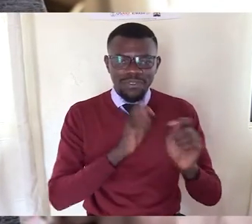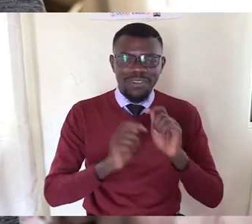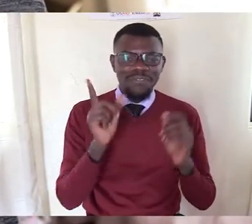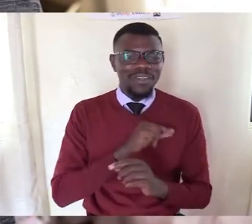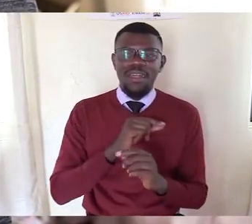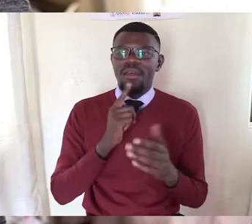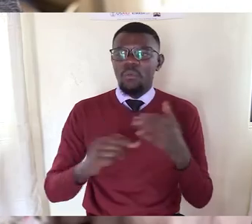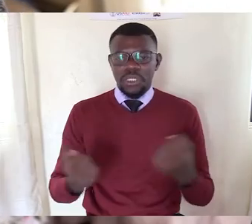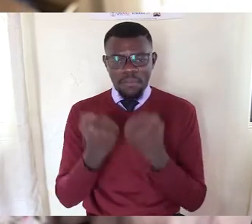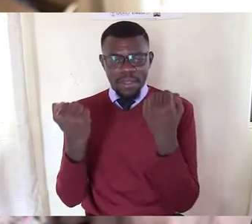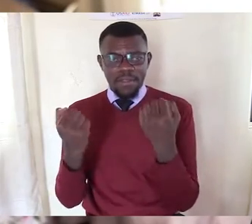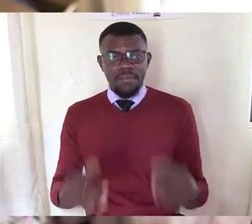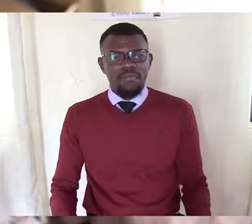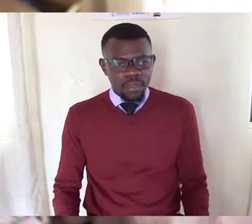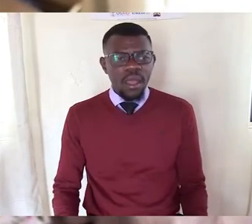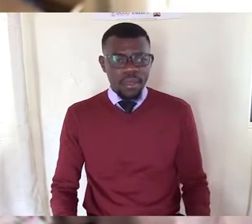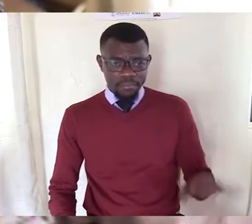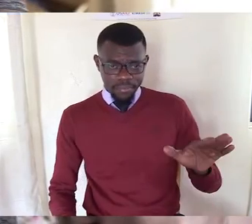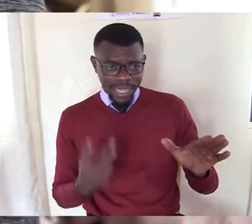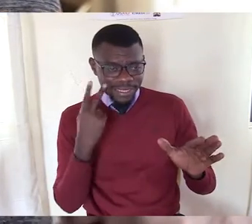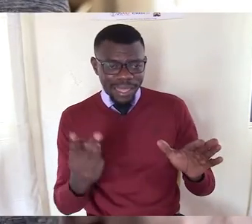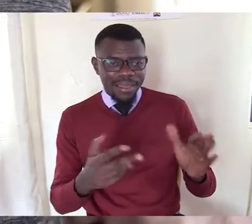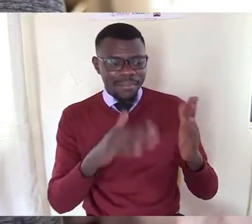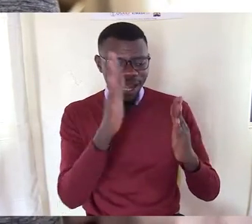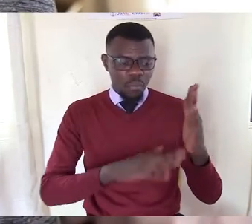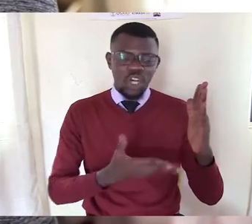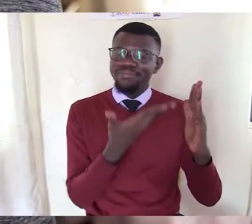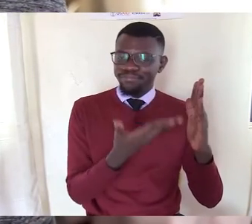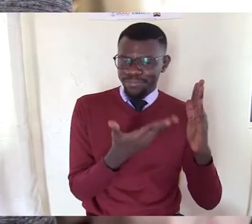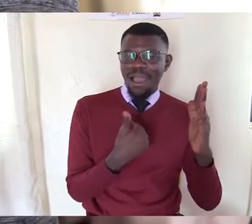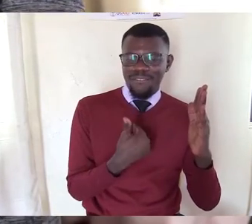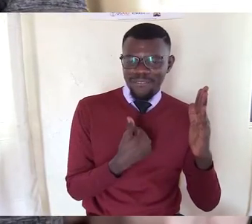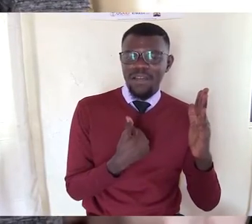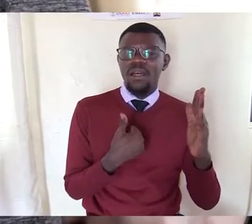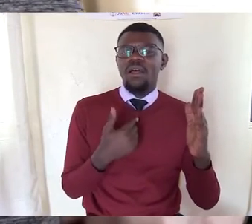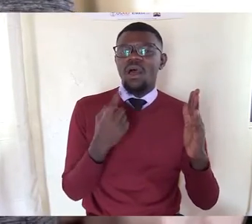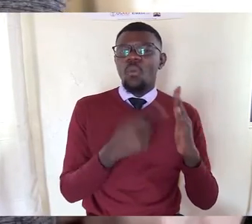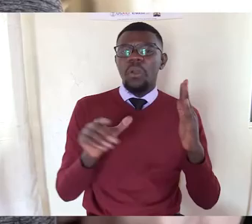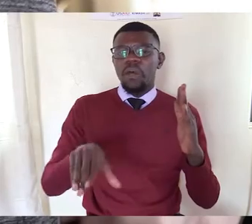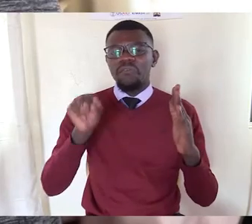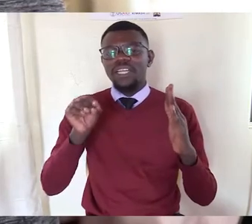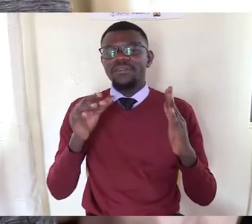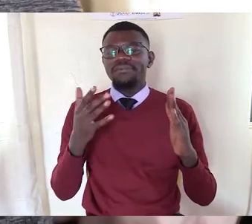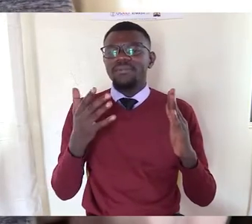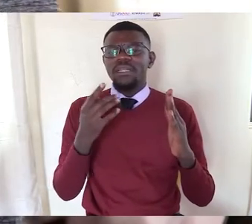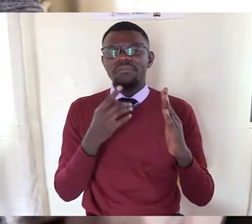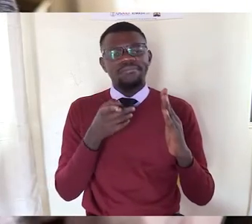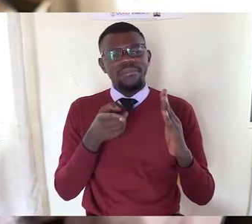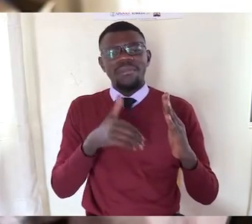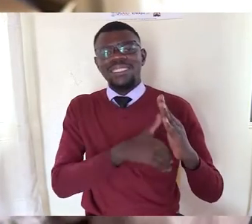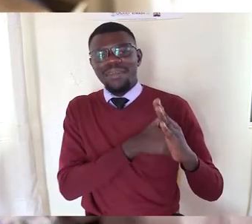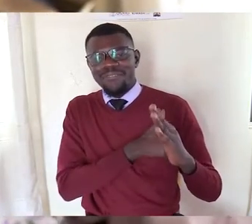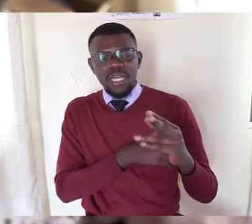what was happening. So you'll realize that in our report, we have those findings from the key, from the chiefs, from